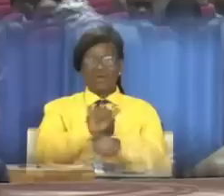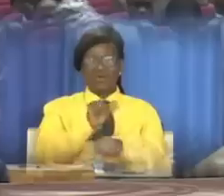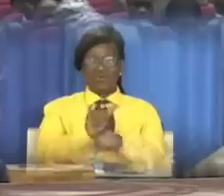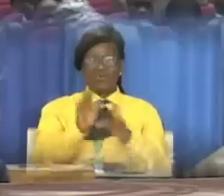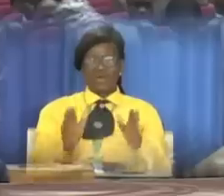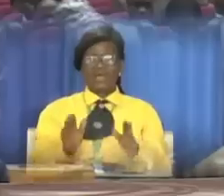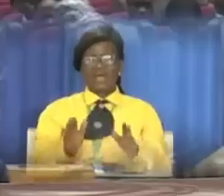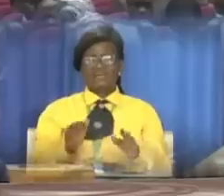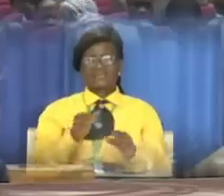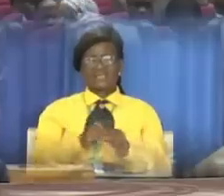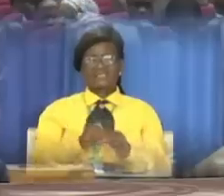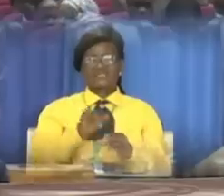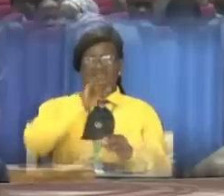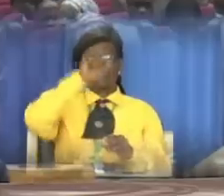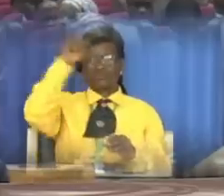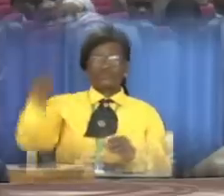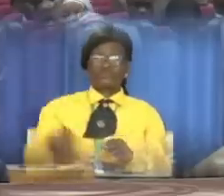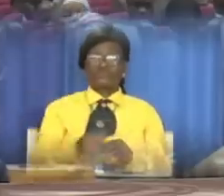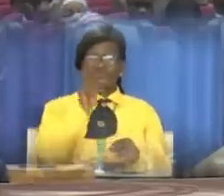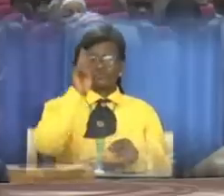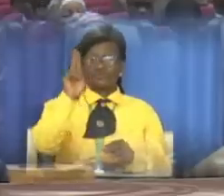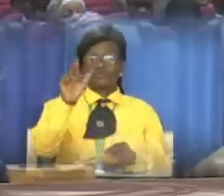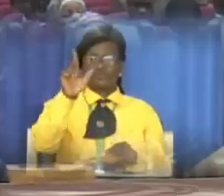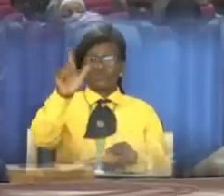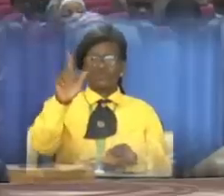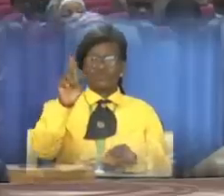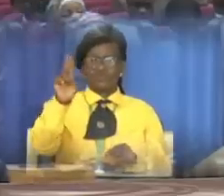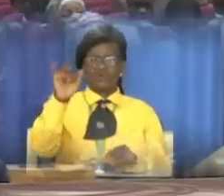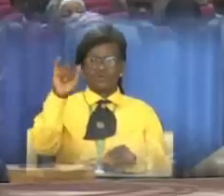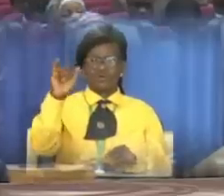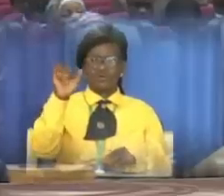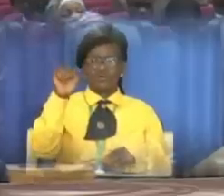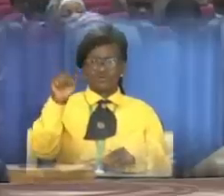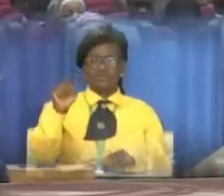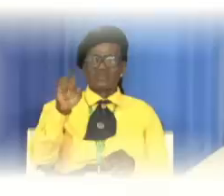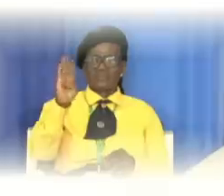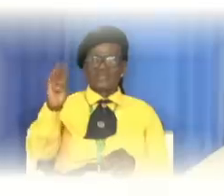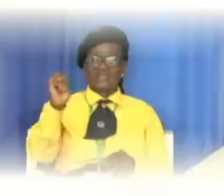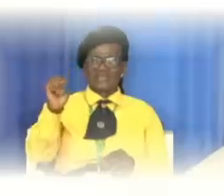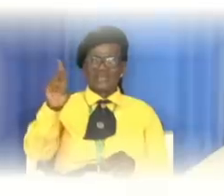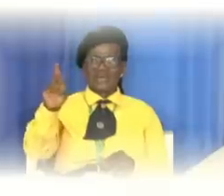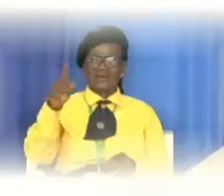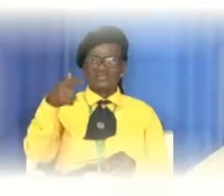of Nigeria. I pray that you will bless them.